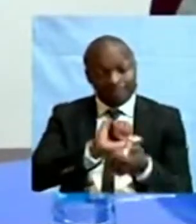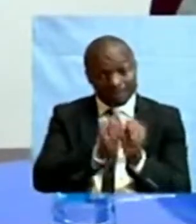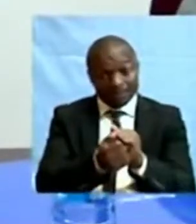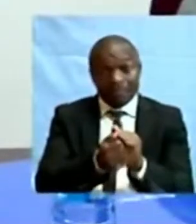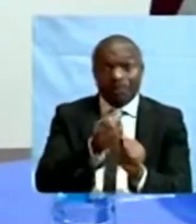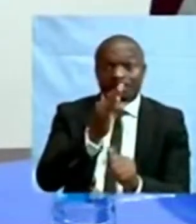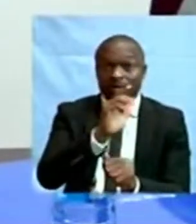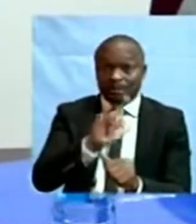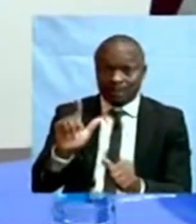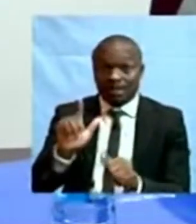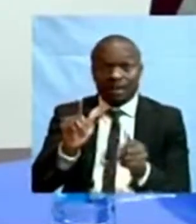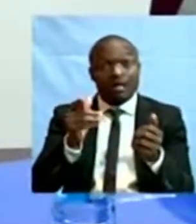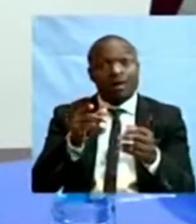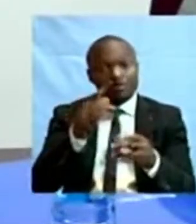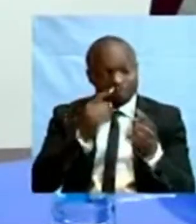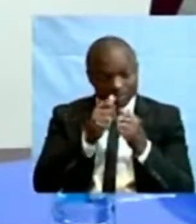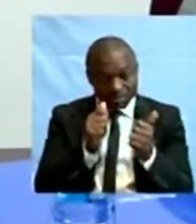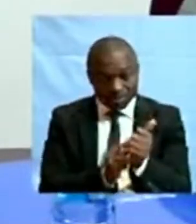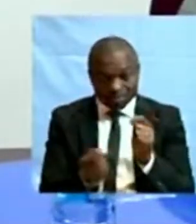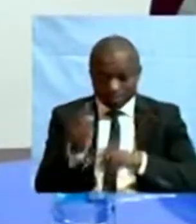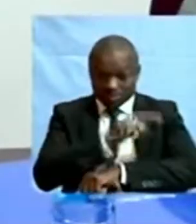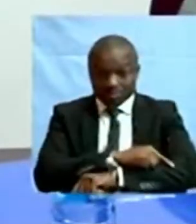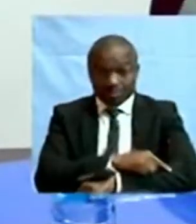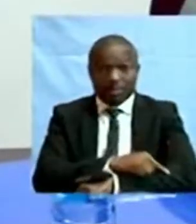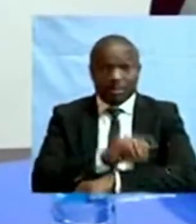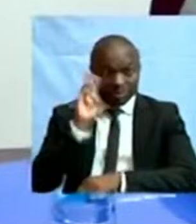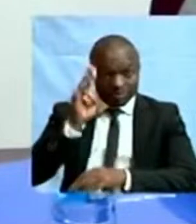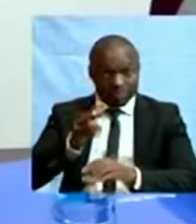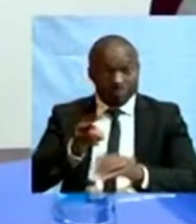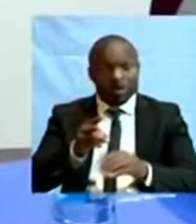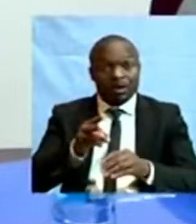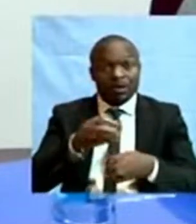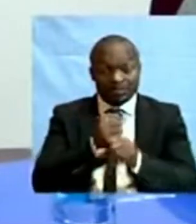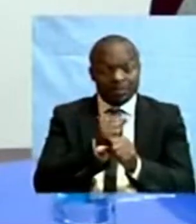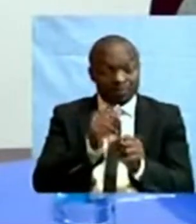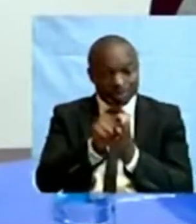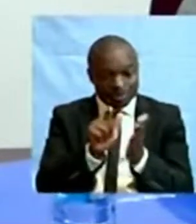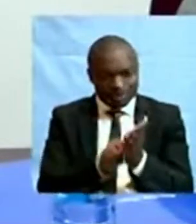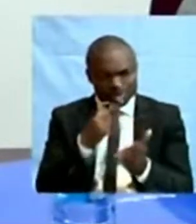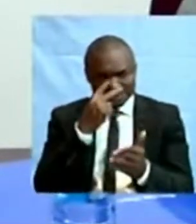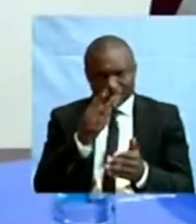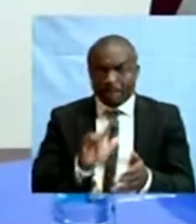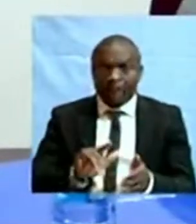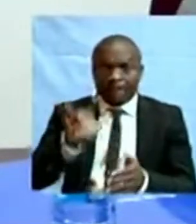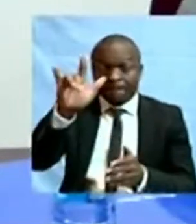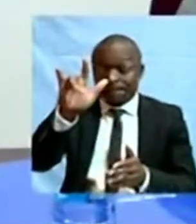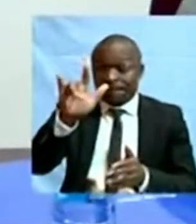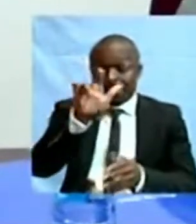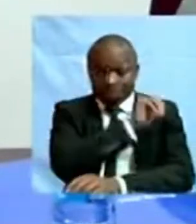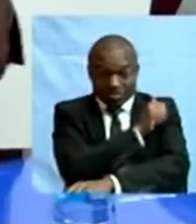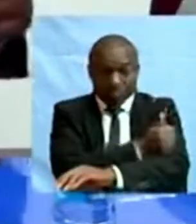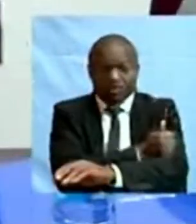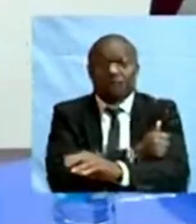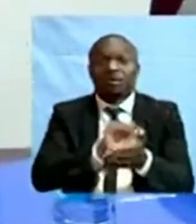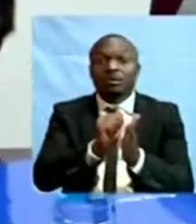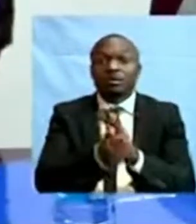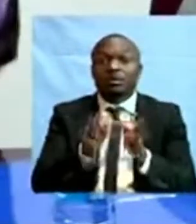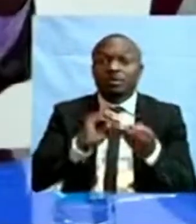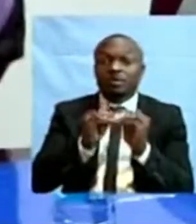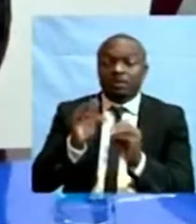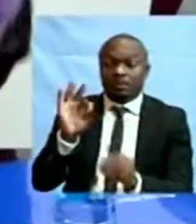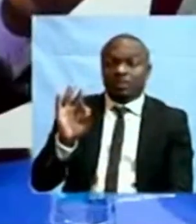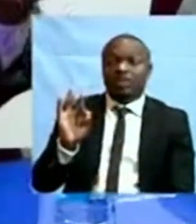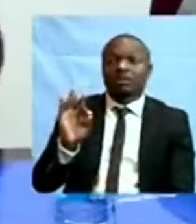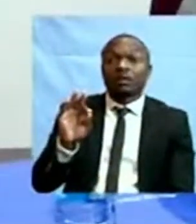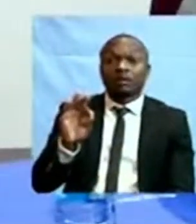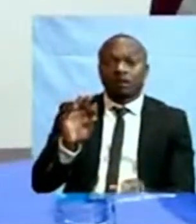that we are looking for today, they simply come to reinforce that bill. When we look at Civil Aviation Authority Amendment Bill 9, it reinforces the Principal Act